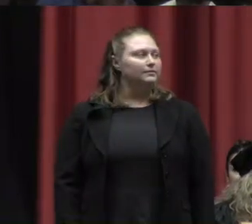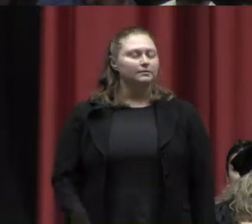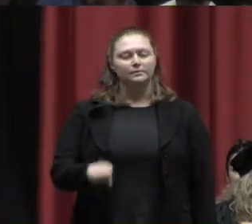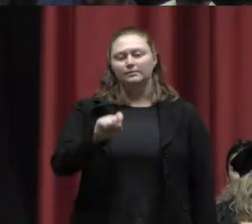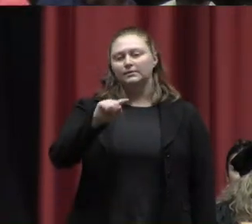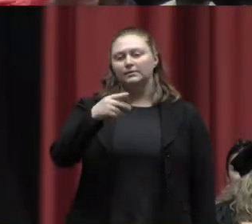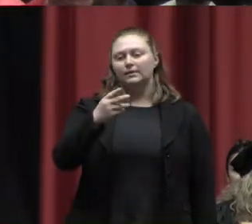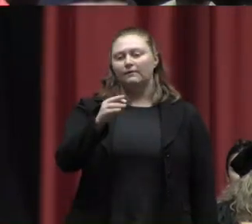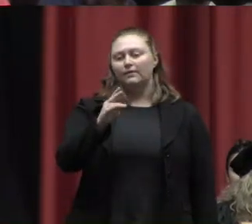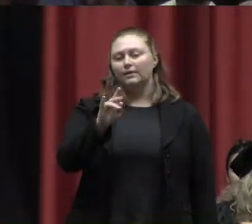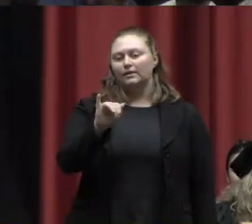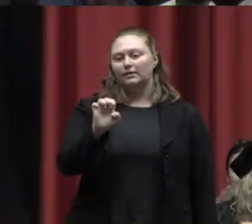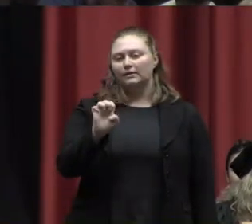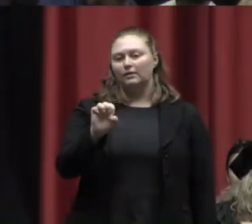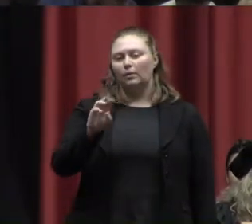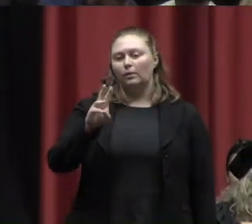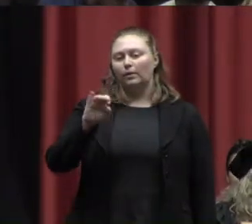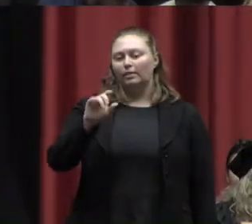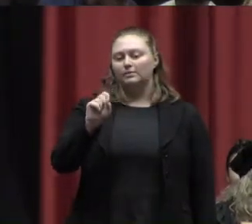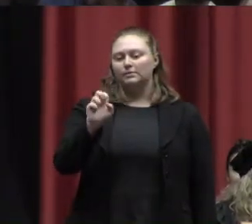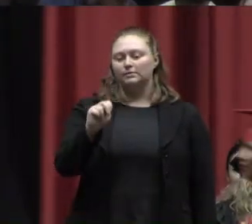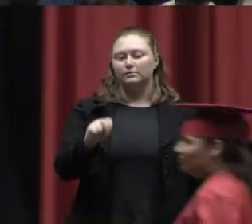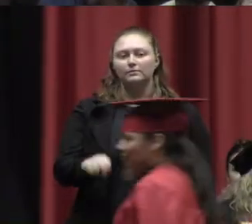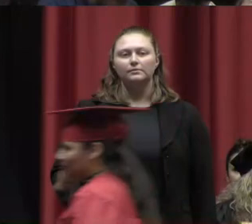Stephanie Wilson.